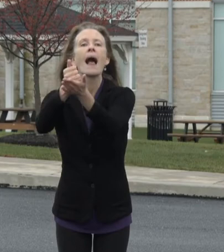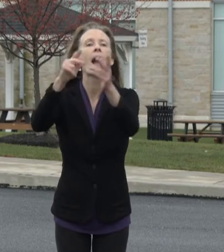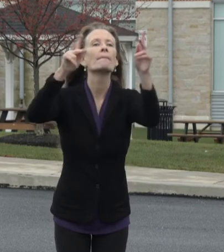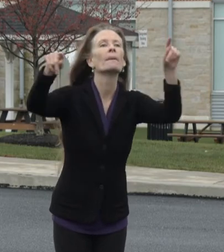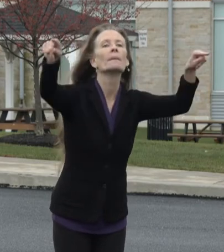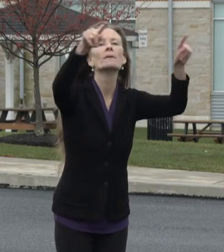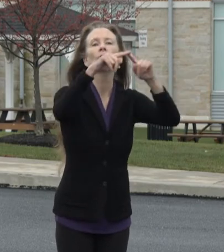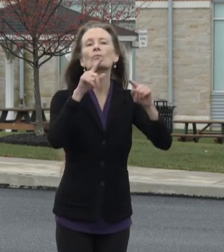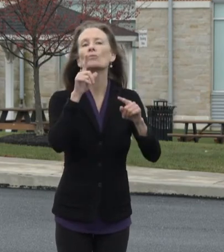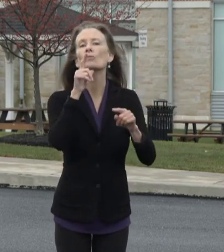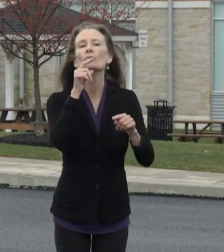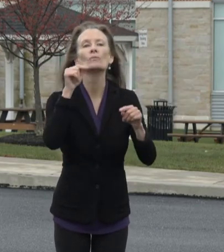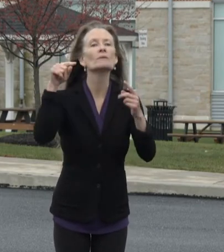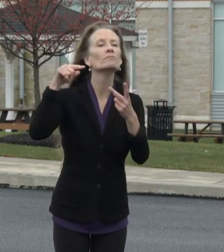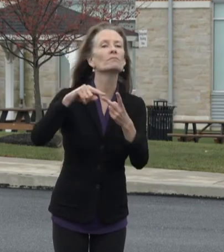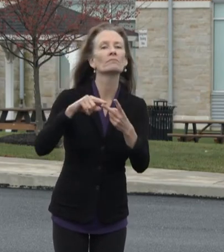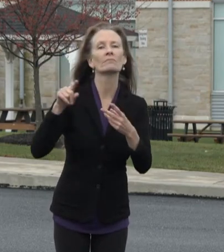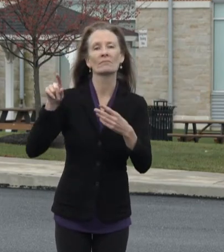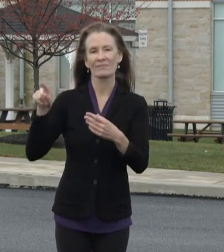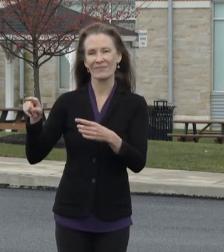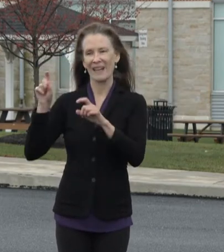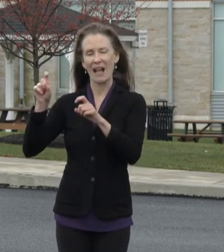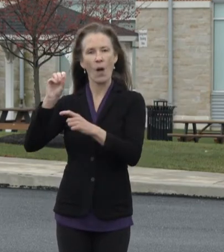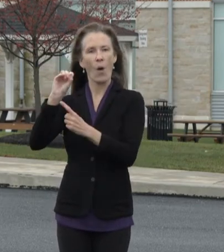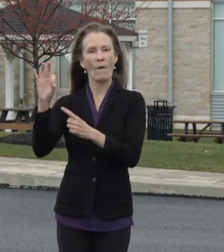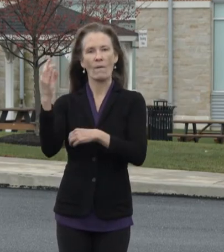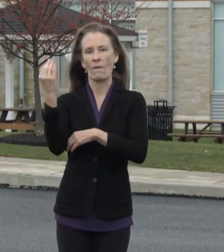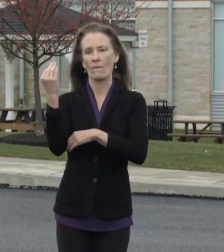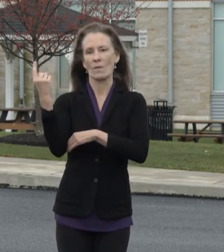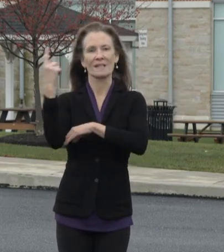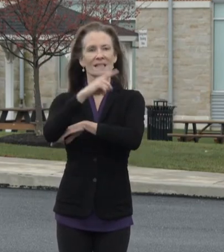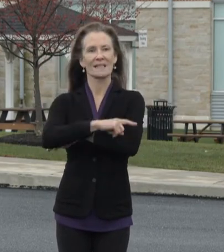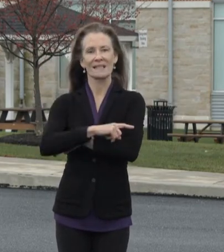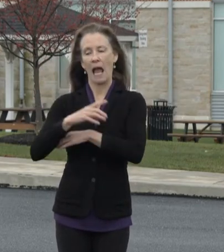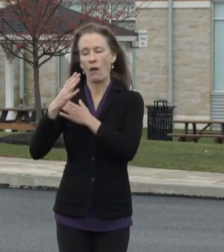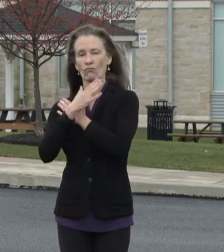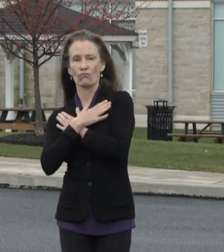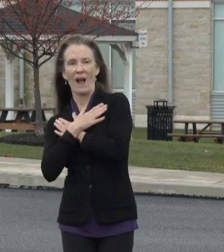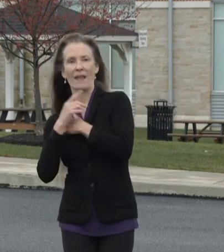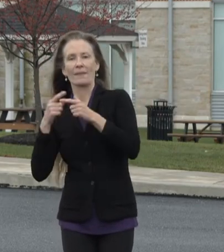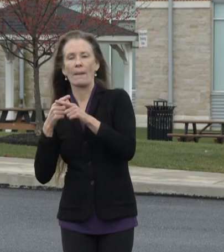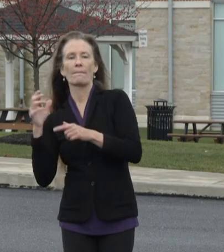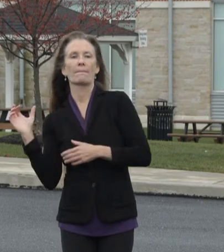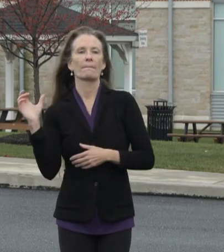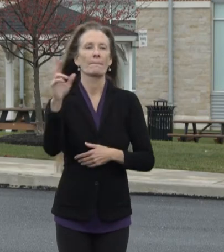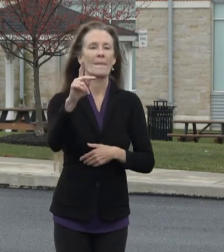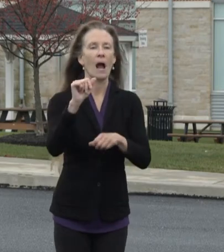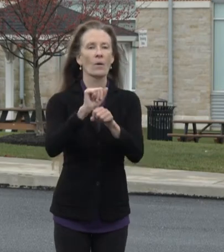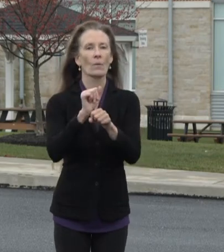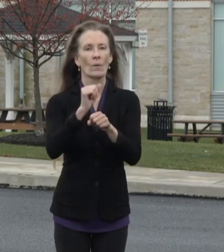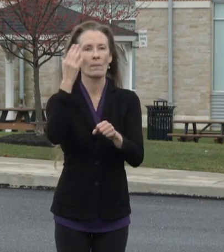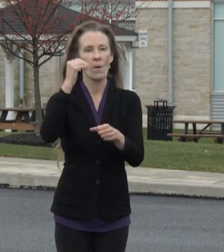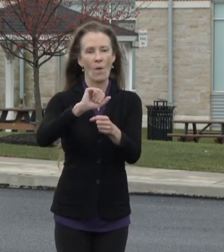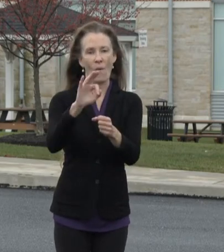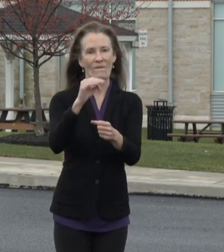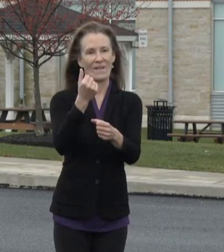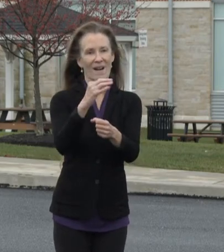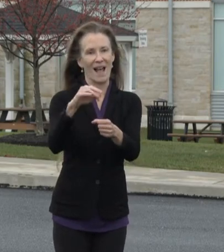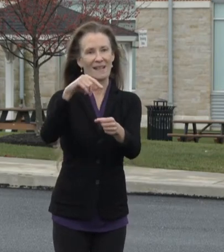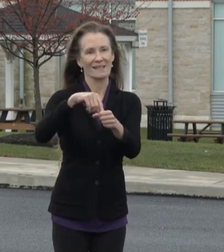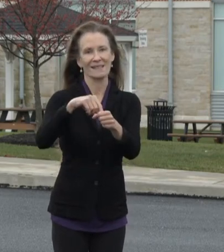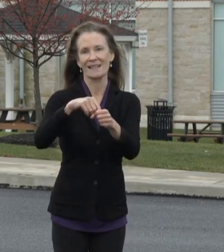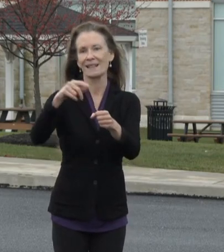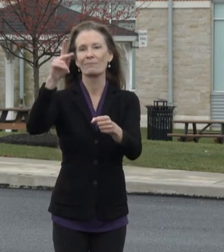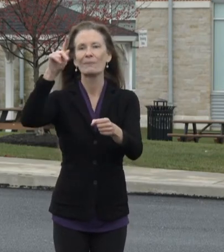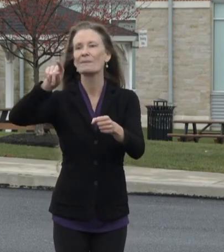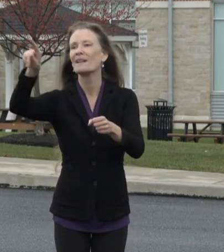for 14 days prior. The reason being is if they were exposed to COVID, they have a quarantine period before they go back. So really, we're looking at the